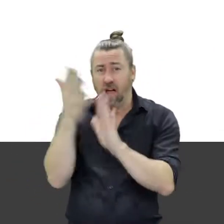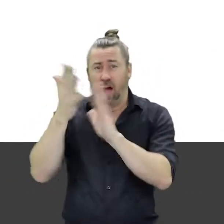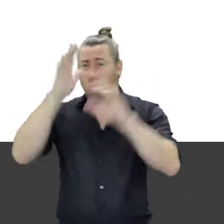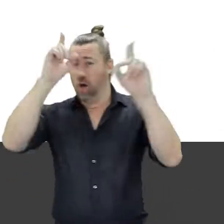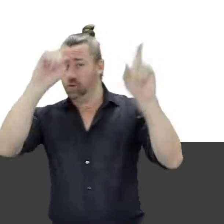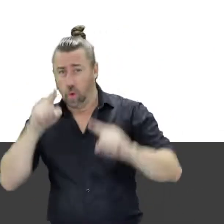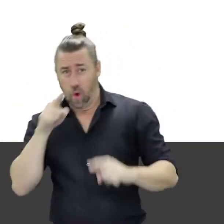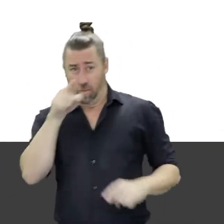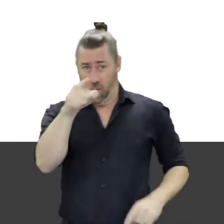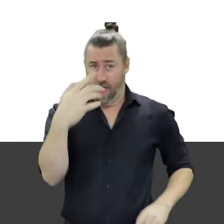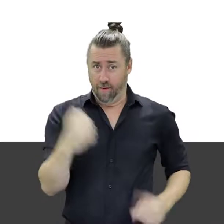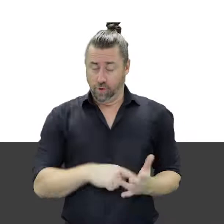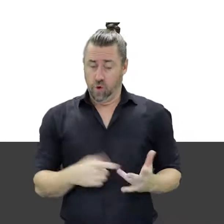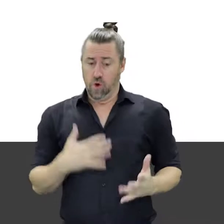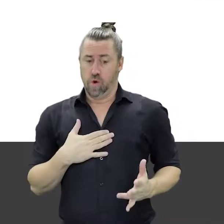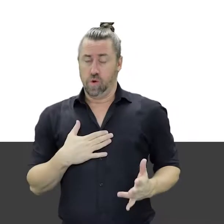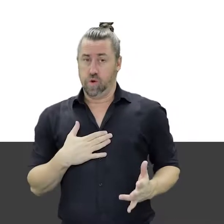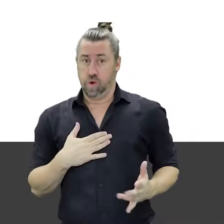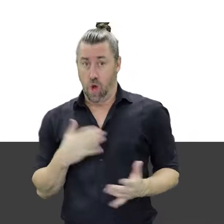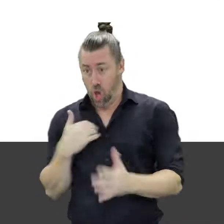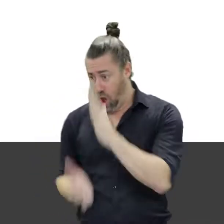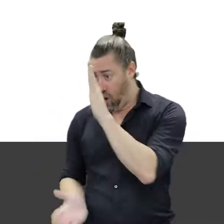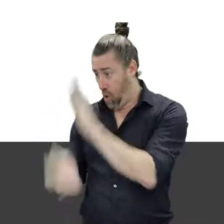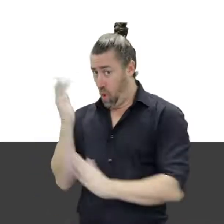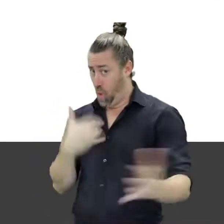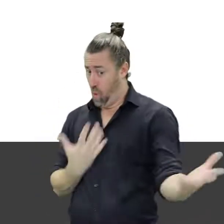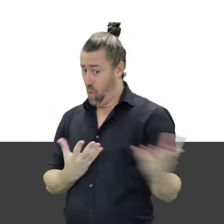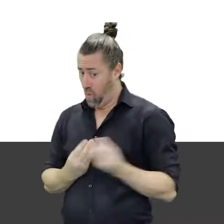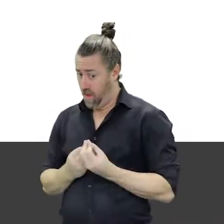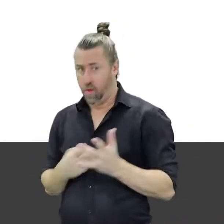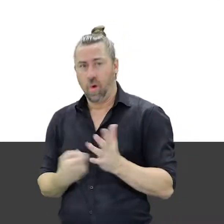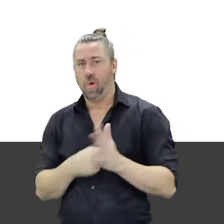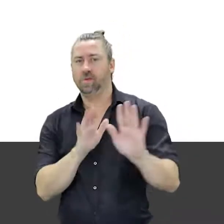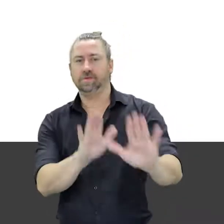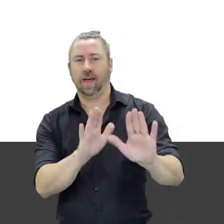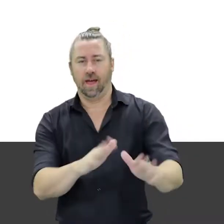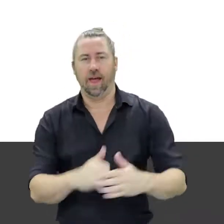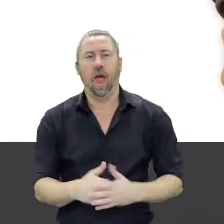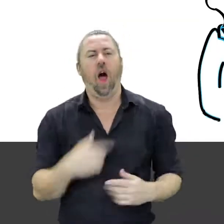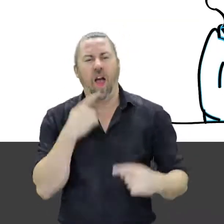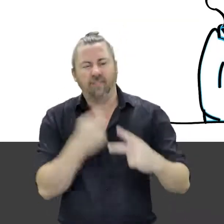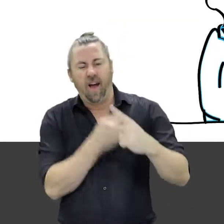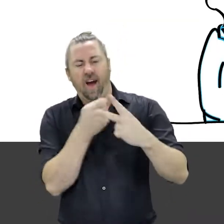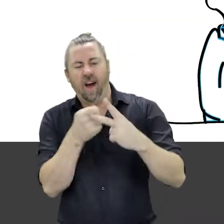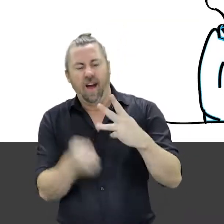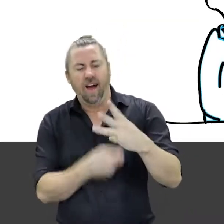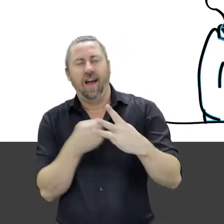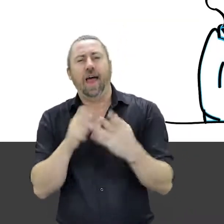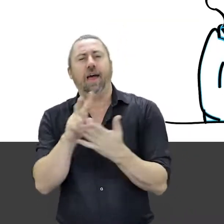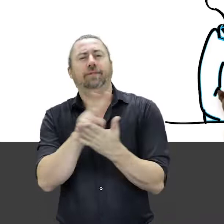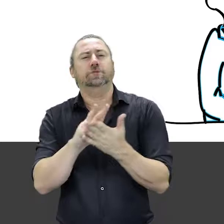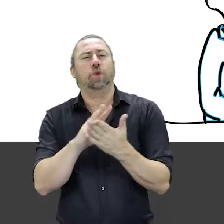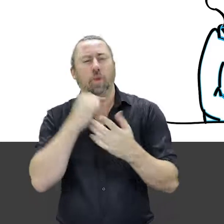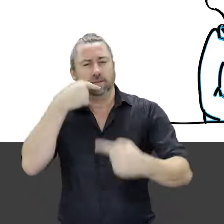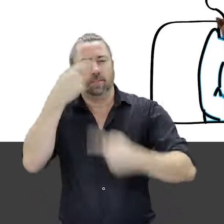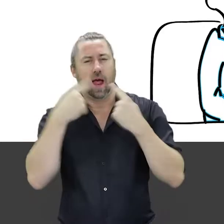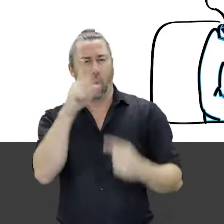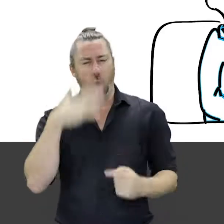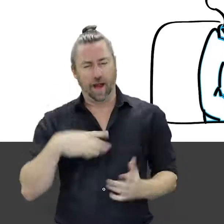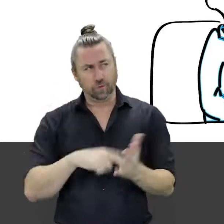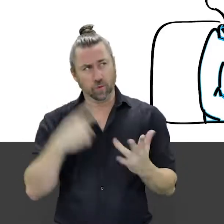if your animals will remain on the property or leave with you. See the other videos in this series for what you need to